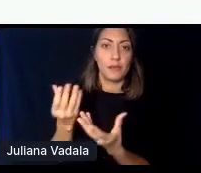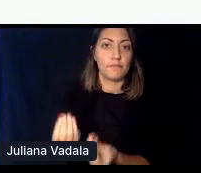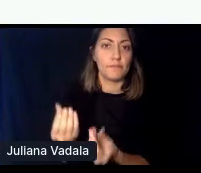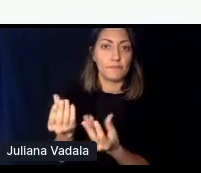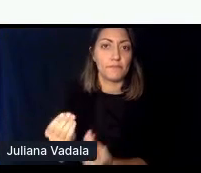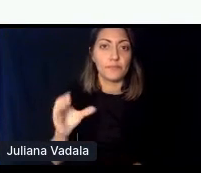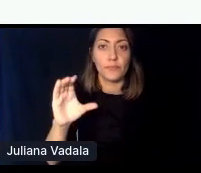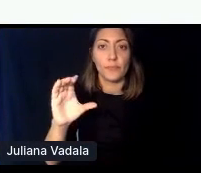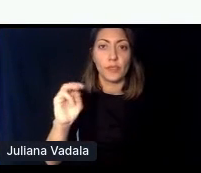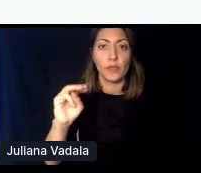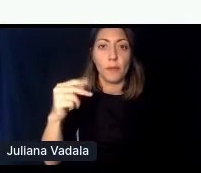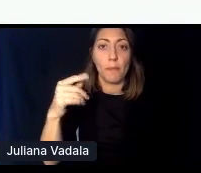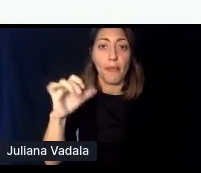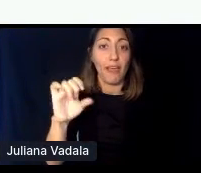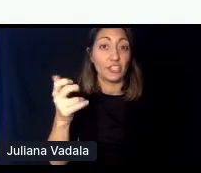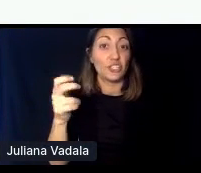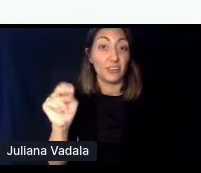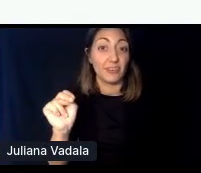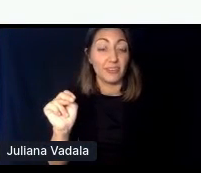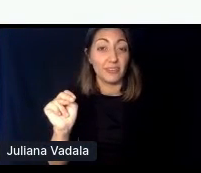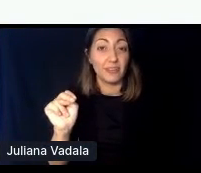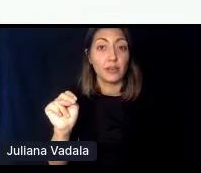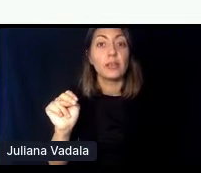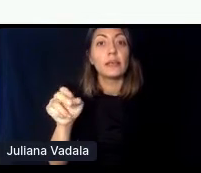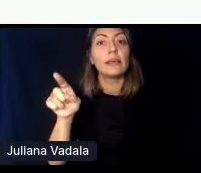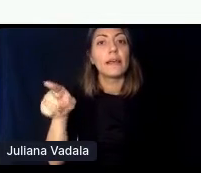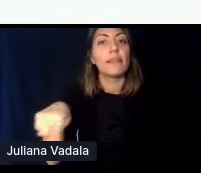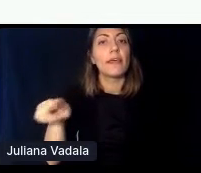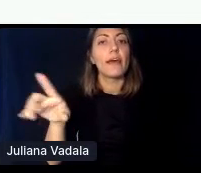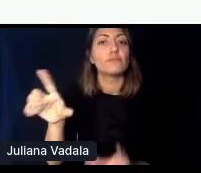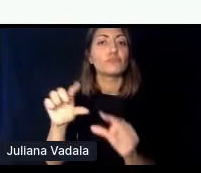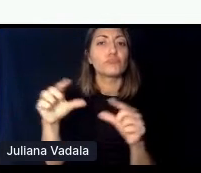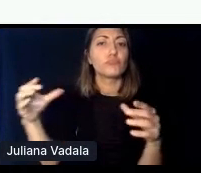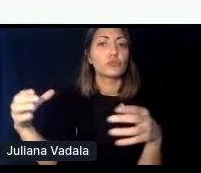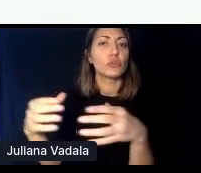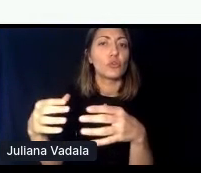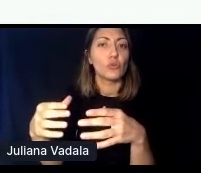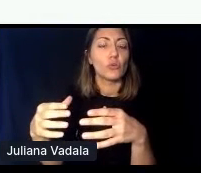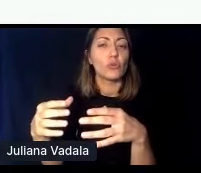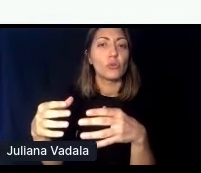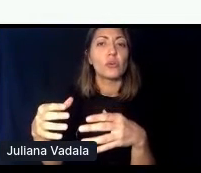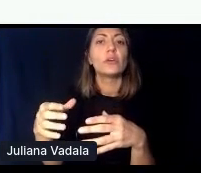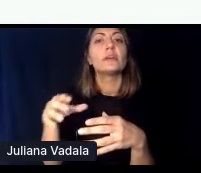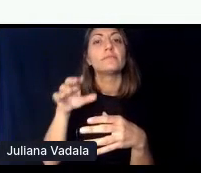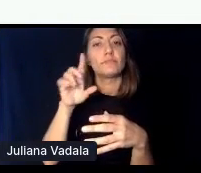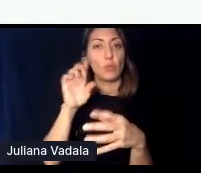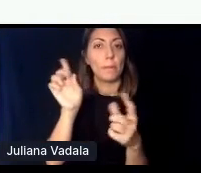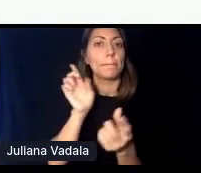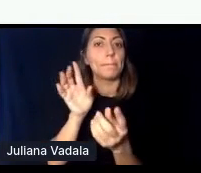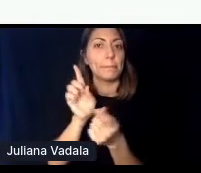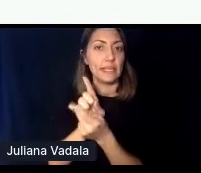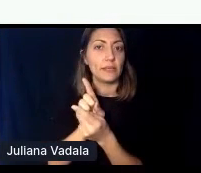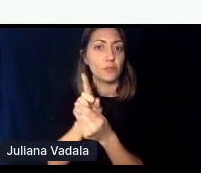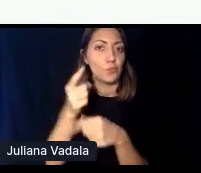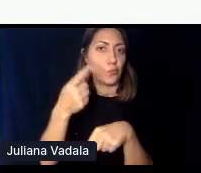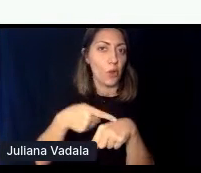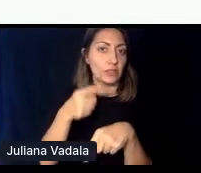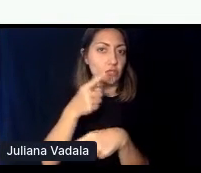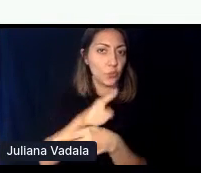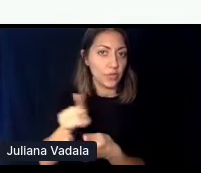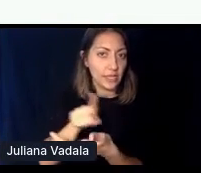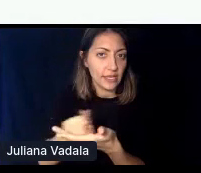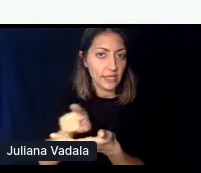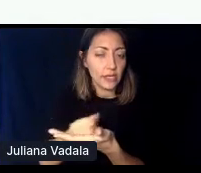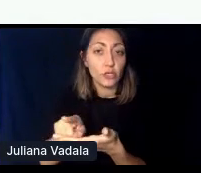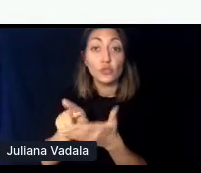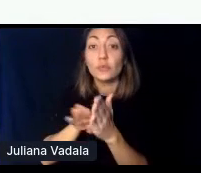and grief. They gather once a week to better understand the basic principles of mindfulness, developing